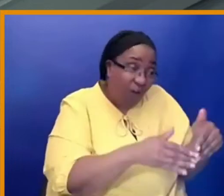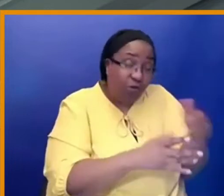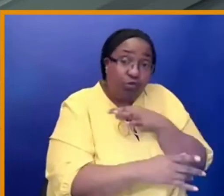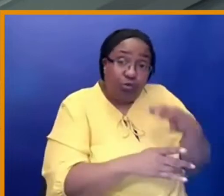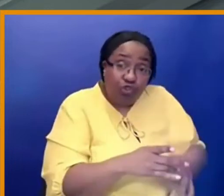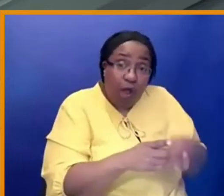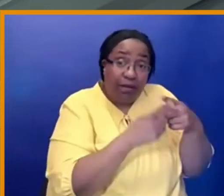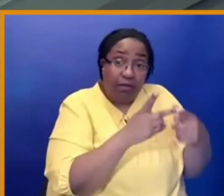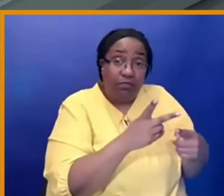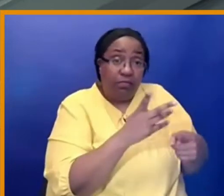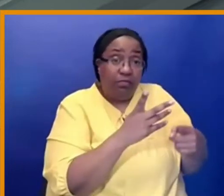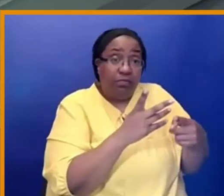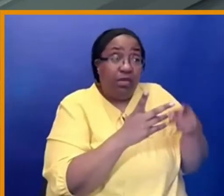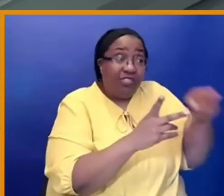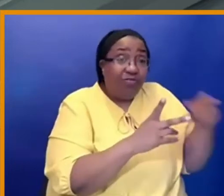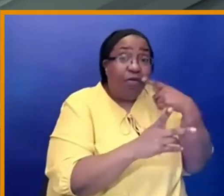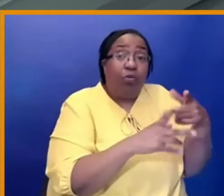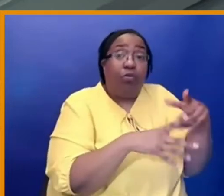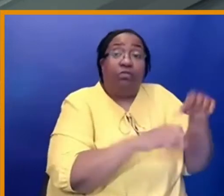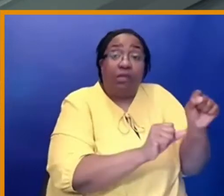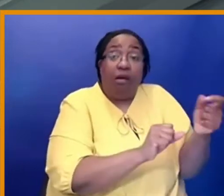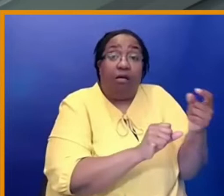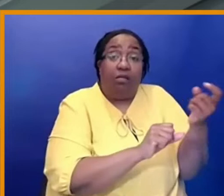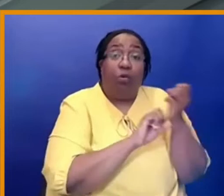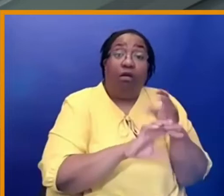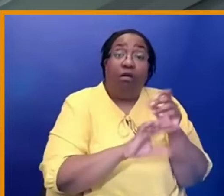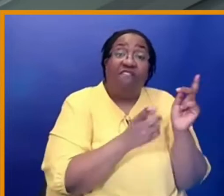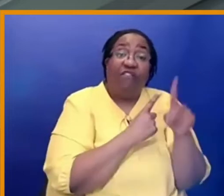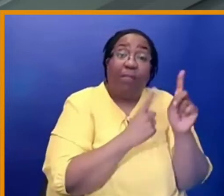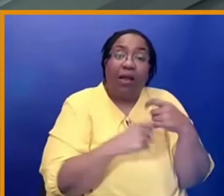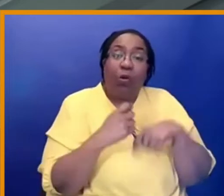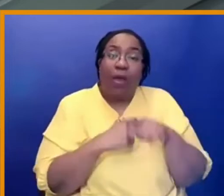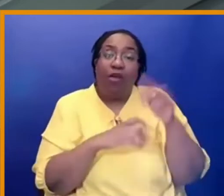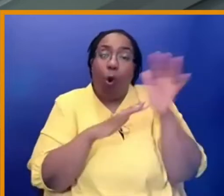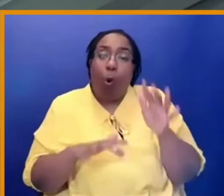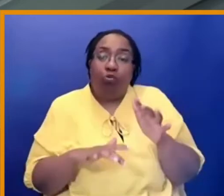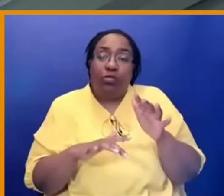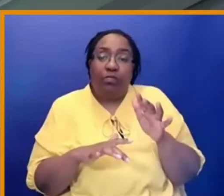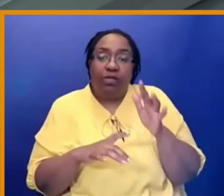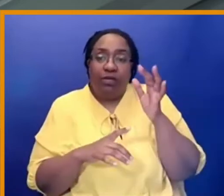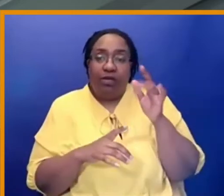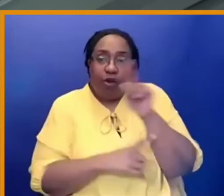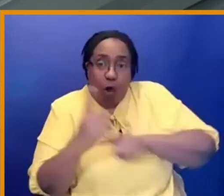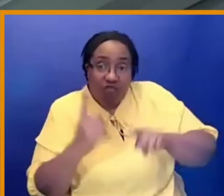to bring to the autumn conference. They've also proposed that ALDE, the